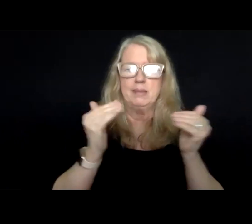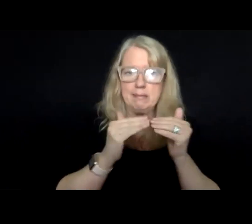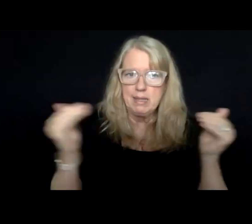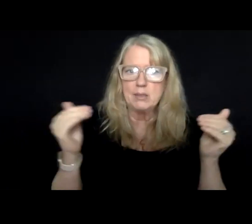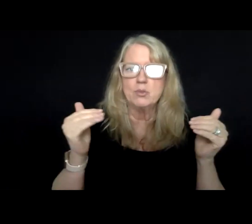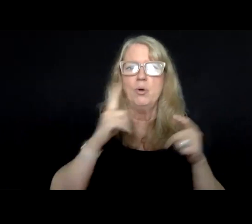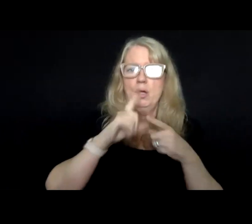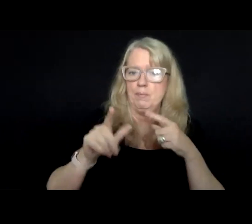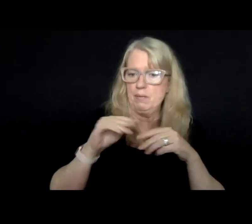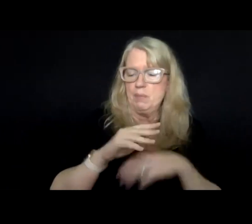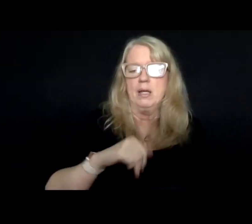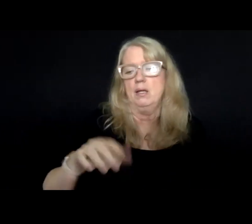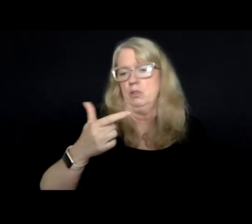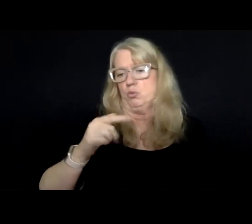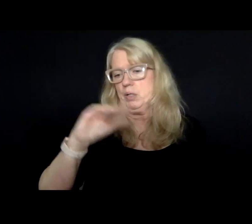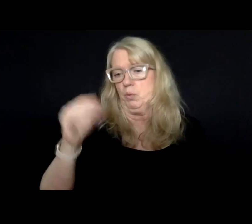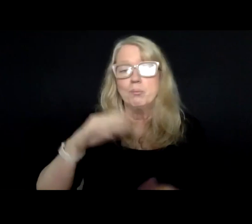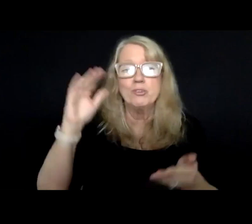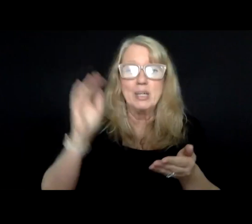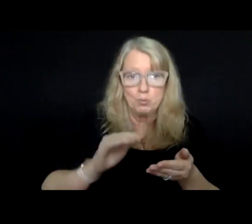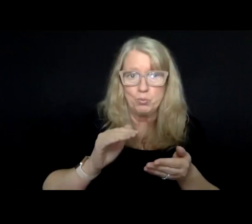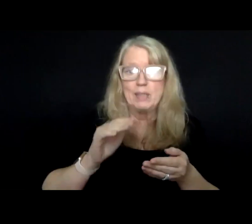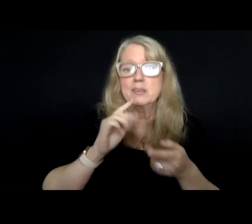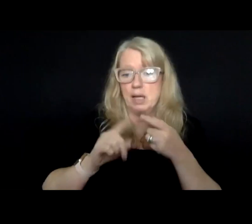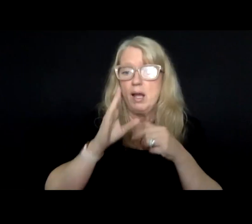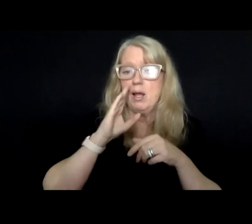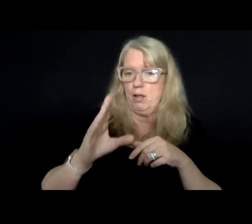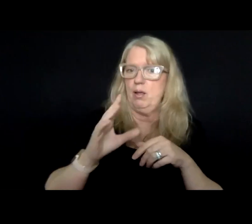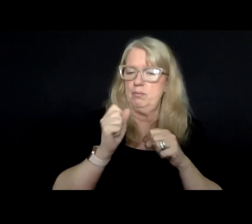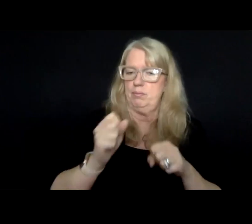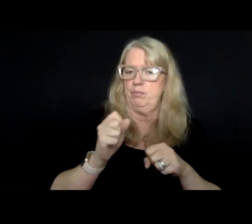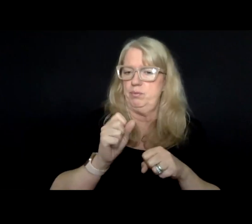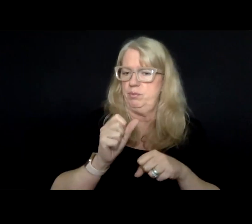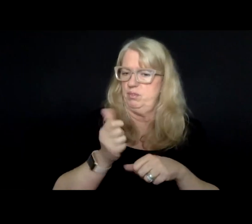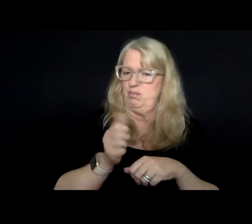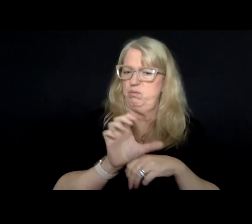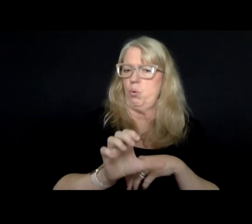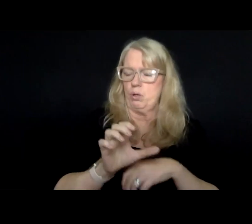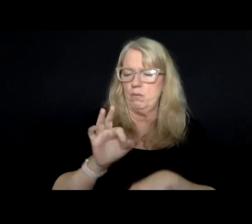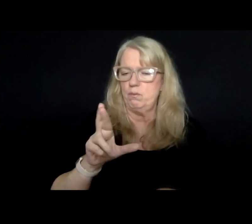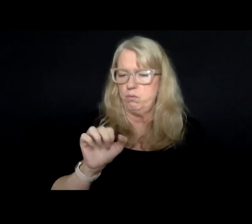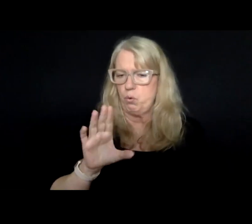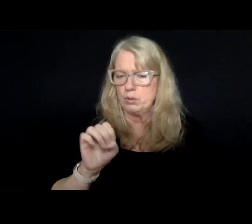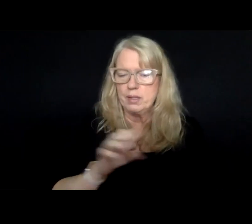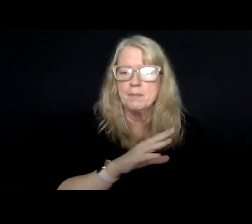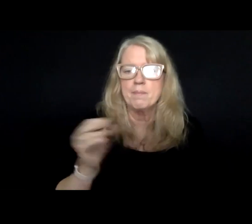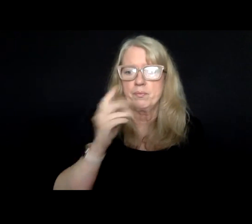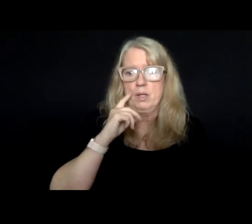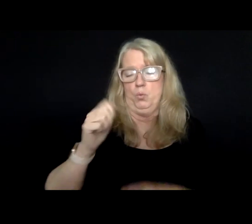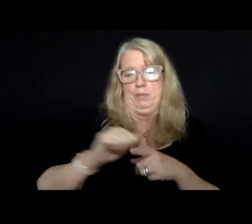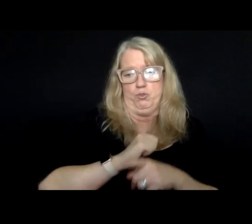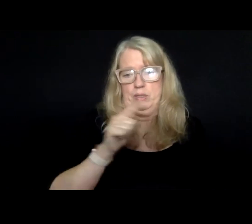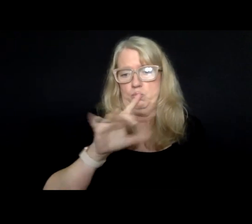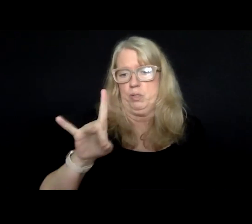Side effect, we had a 21% reduction in use of forces. We have voluntarily trained 28%